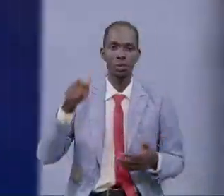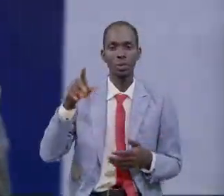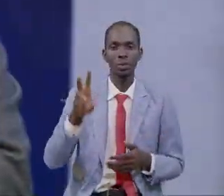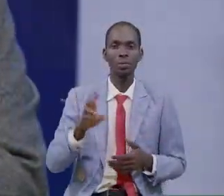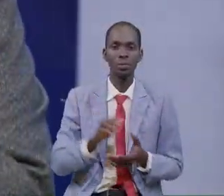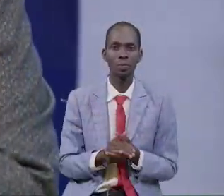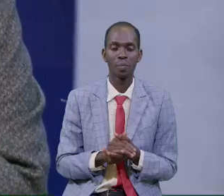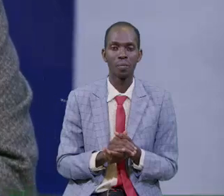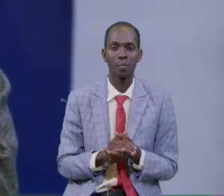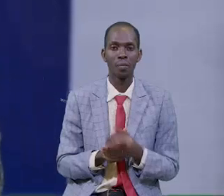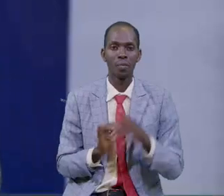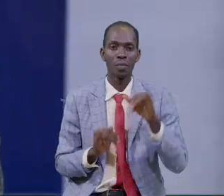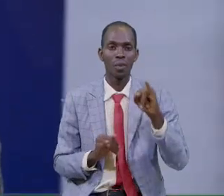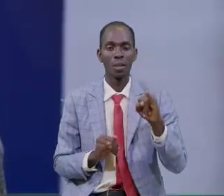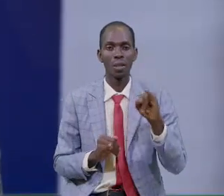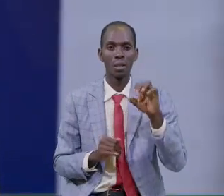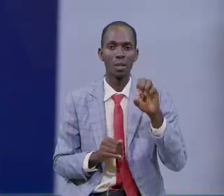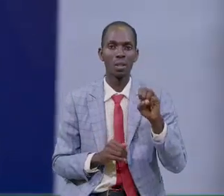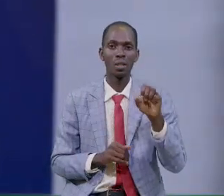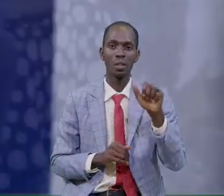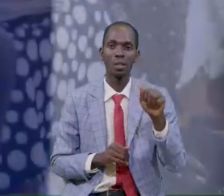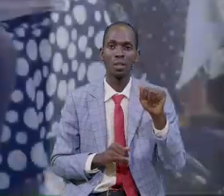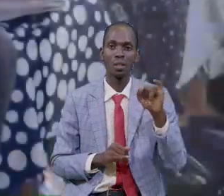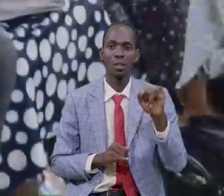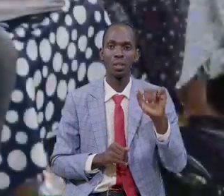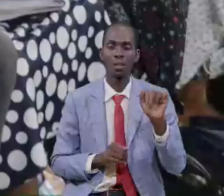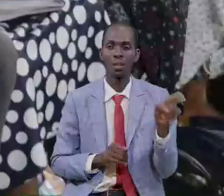Isaiah chapter 30, verse 26.